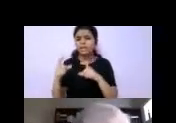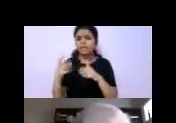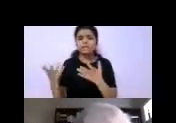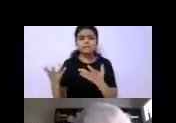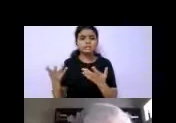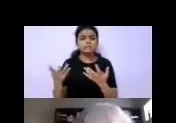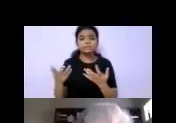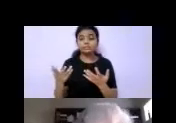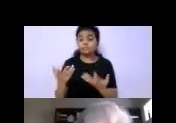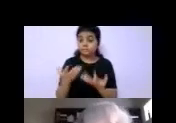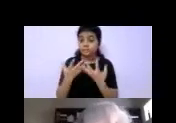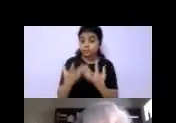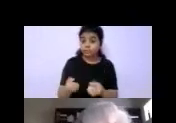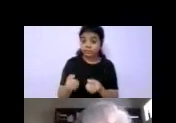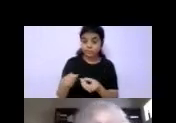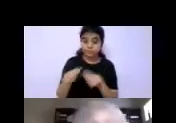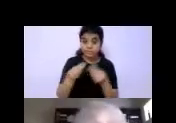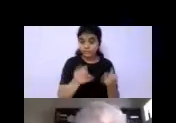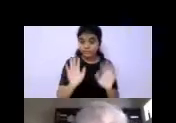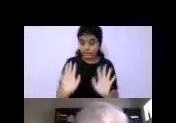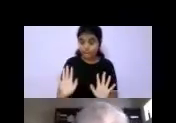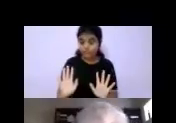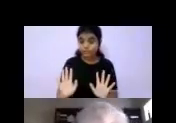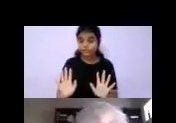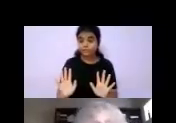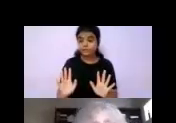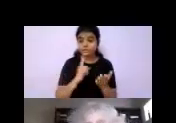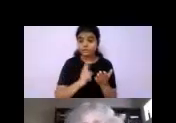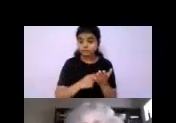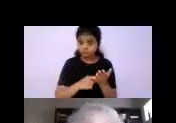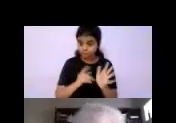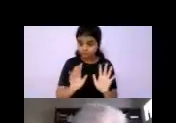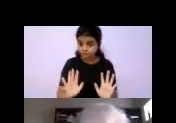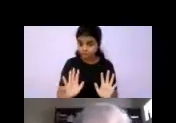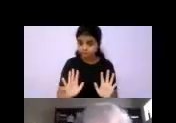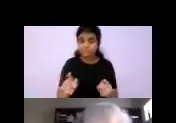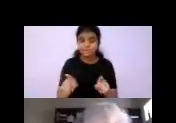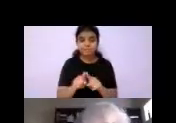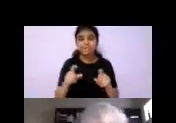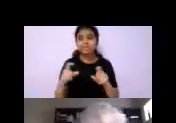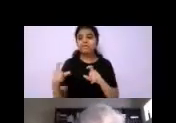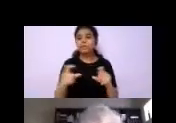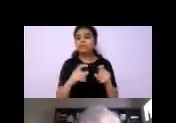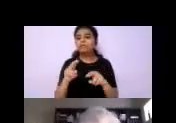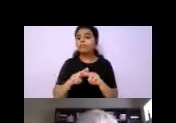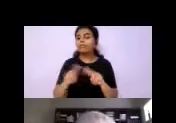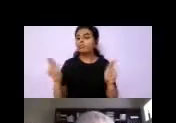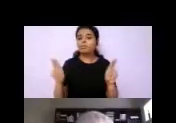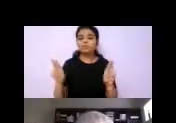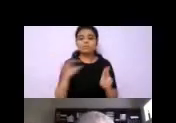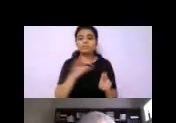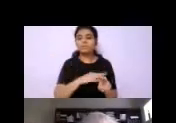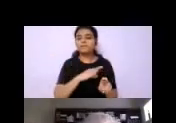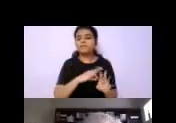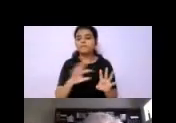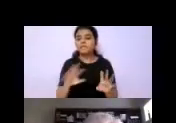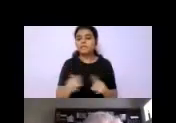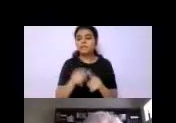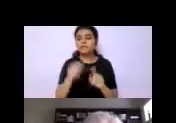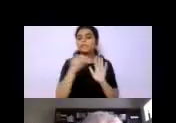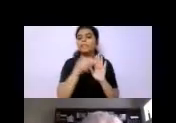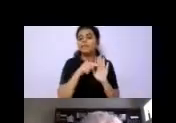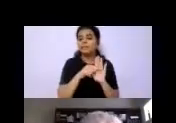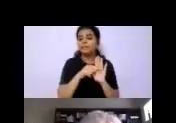warranted? Does an ethic of care take full advantage of the negative valence, take